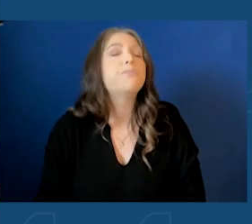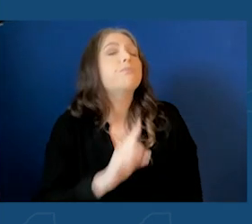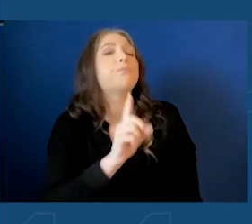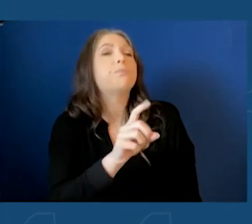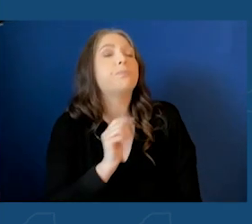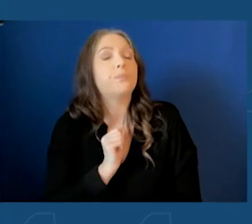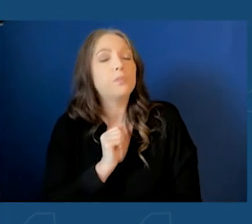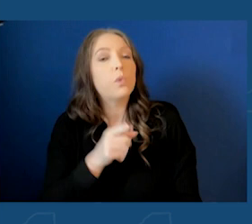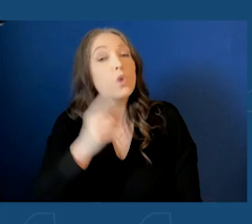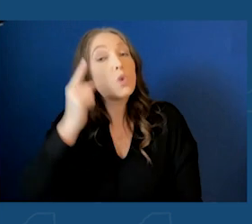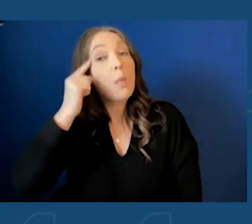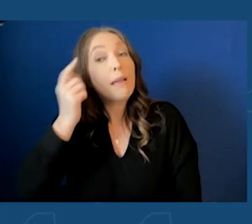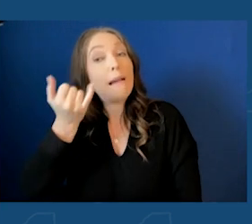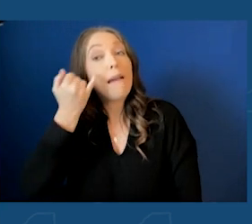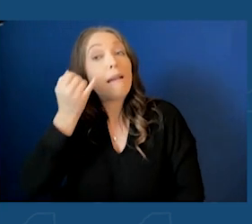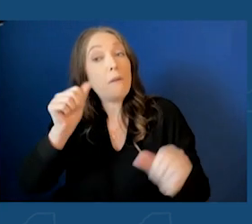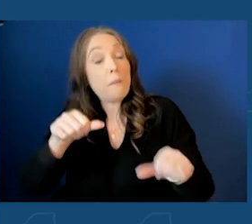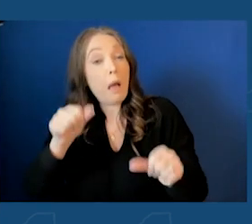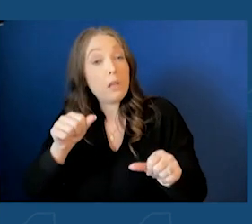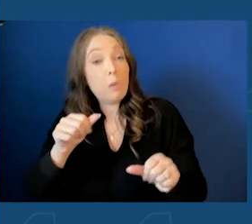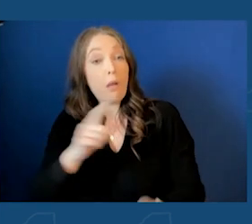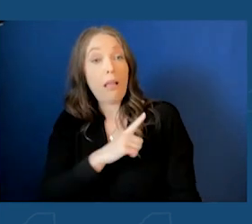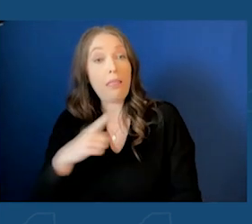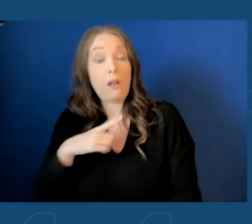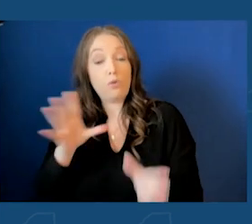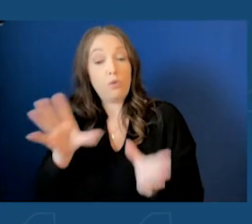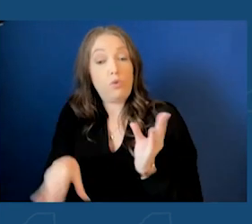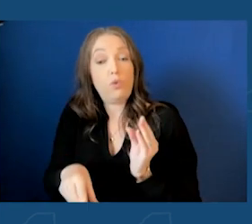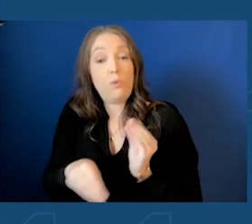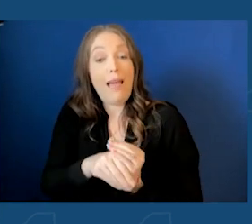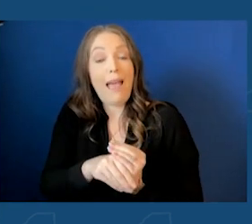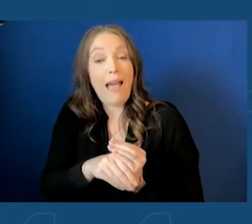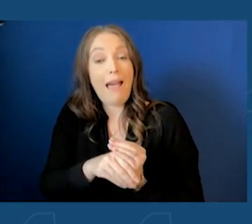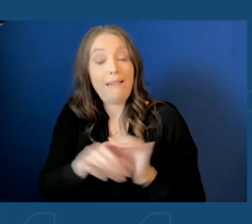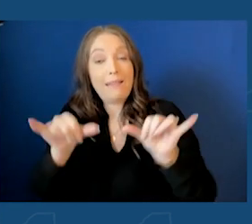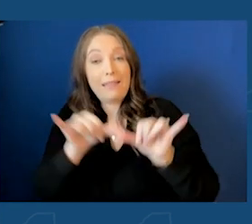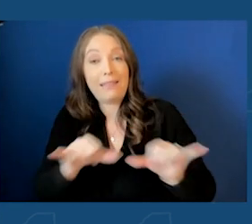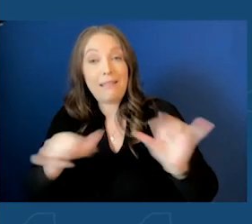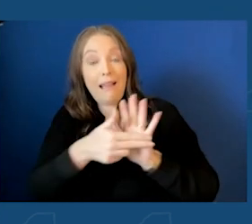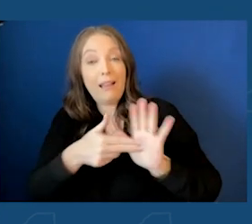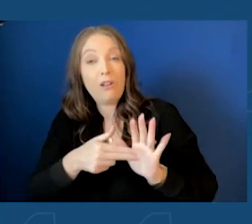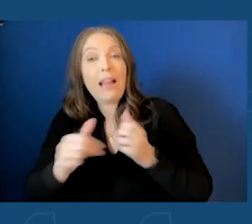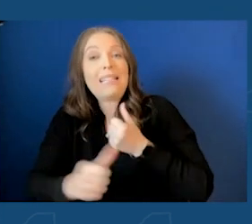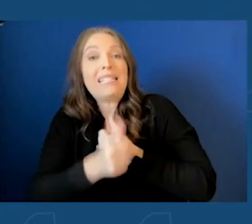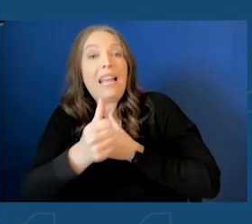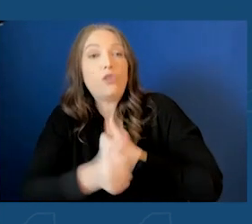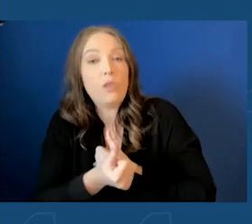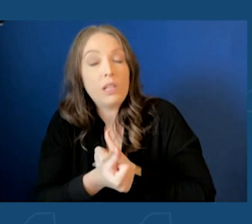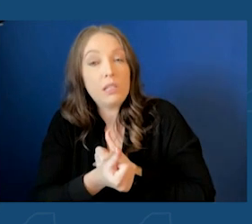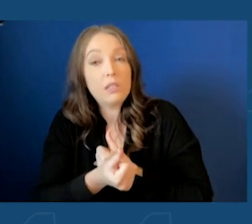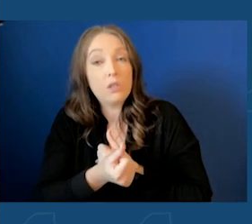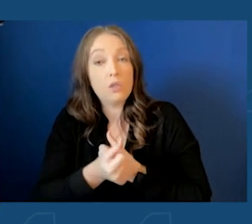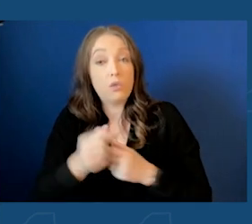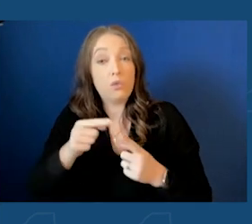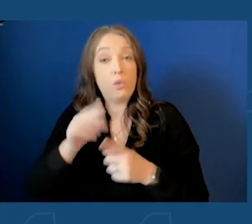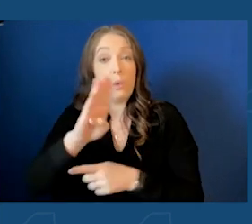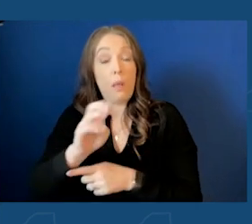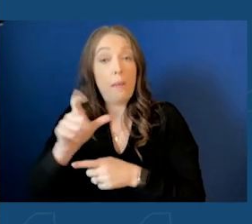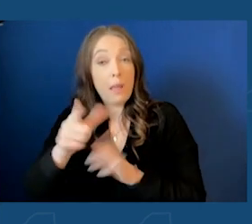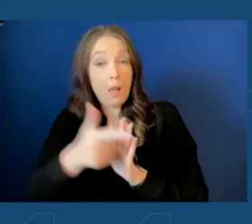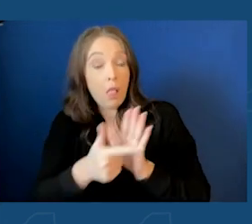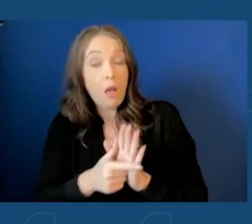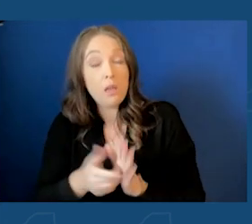get the legislature to add the standard of dangerousness to the bail laws, that this would silence the critics and